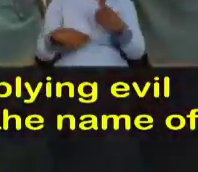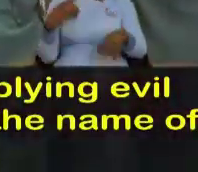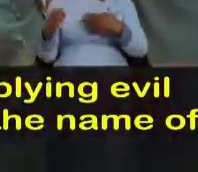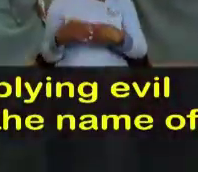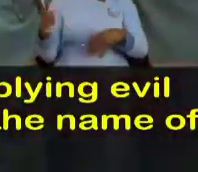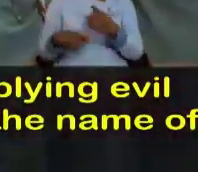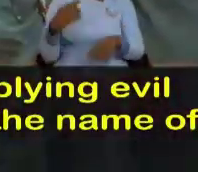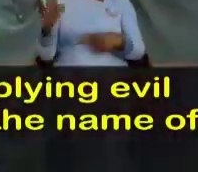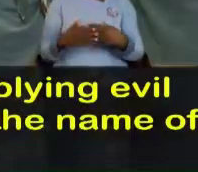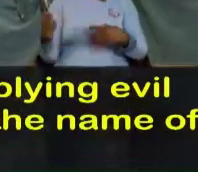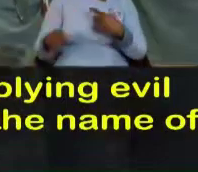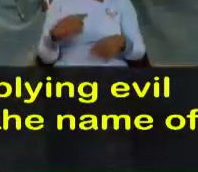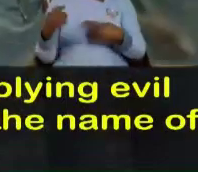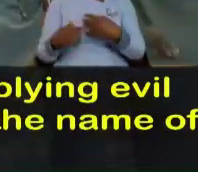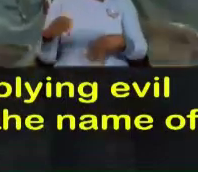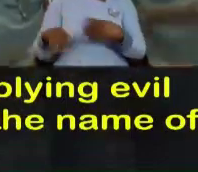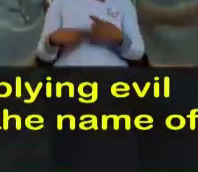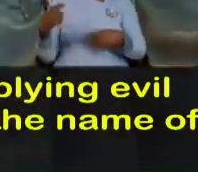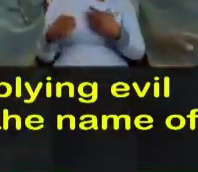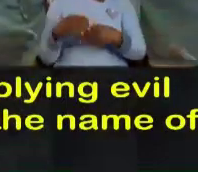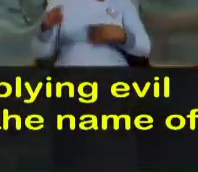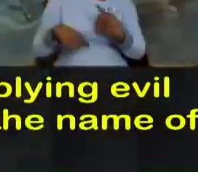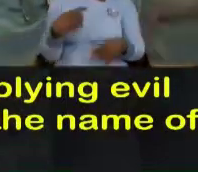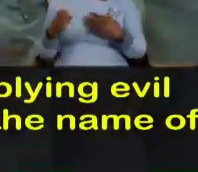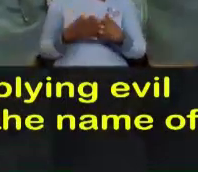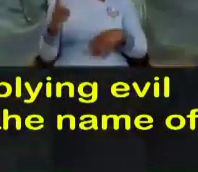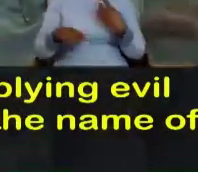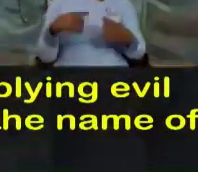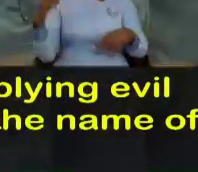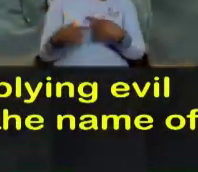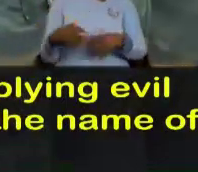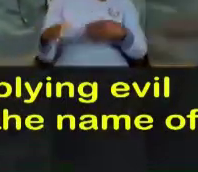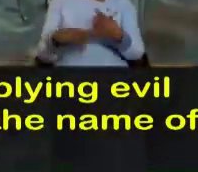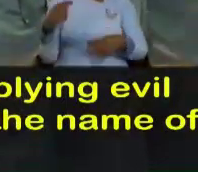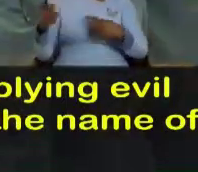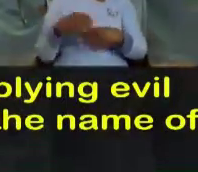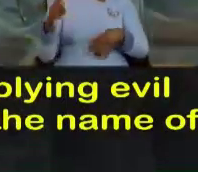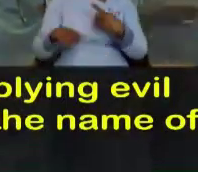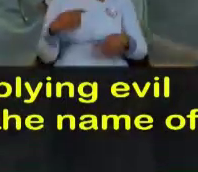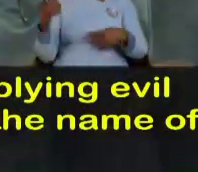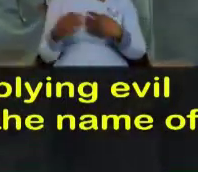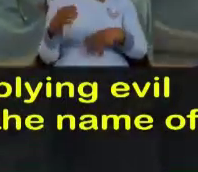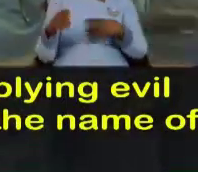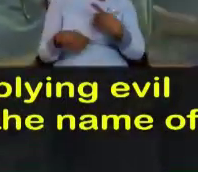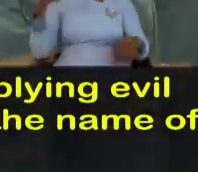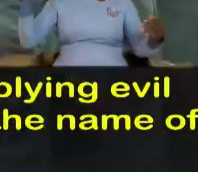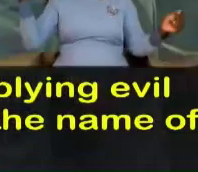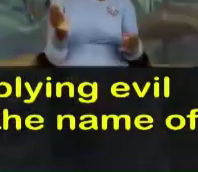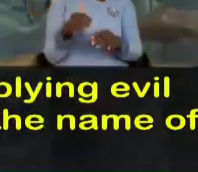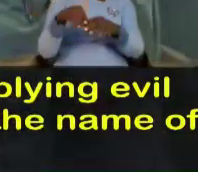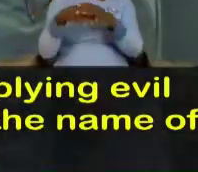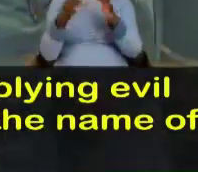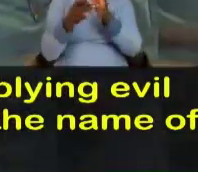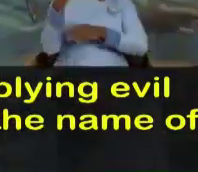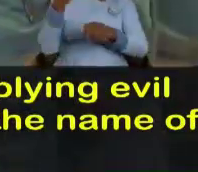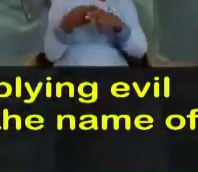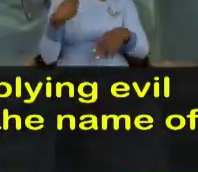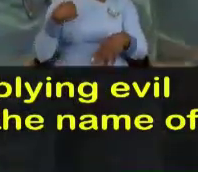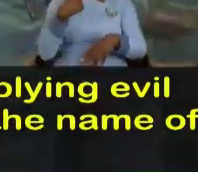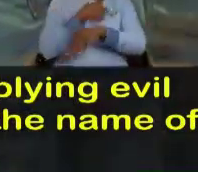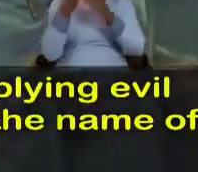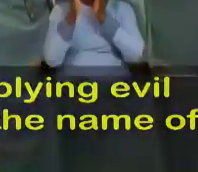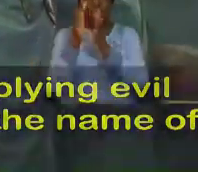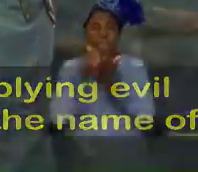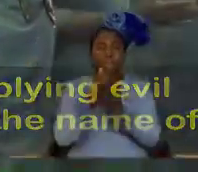Ben. Somebody's breaking through. In Jesus' name we pray.